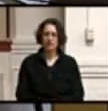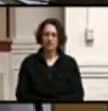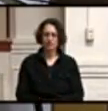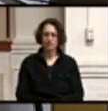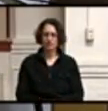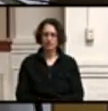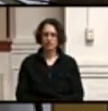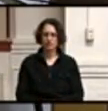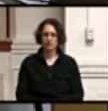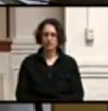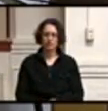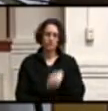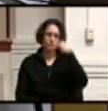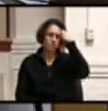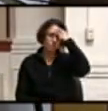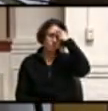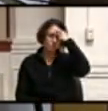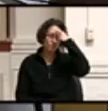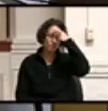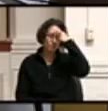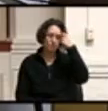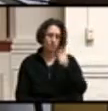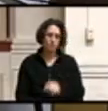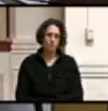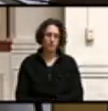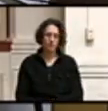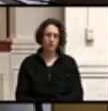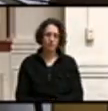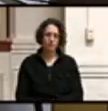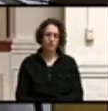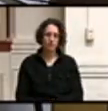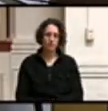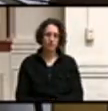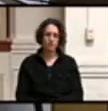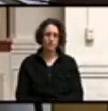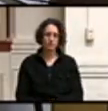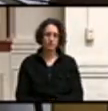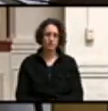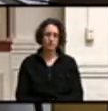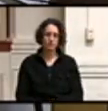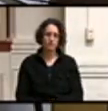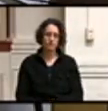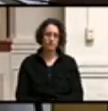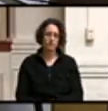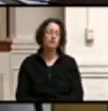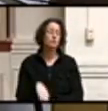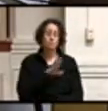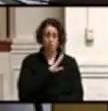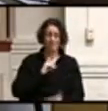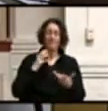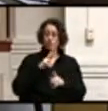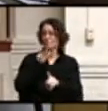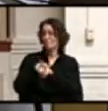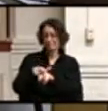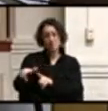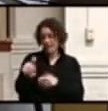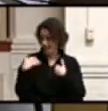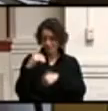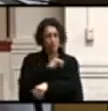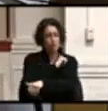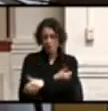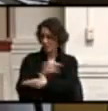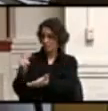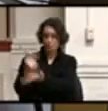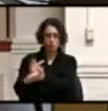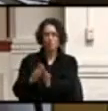the committee has been delegated that authority, I think it would be proper to ask the select board to approve